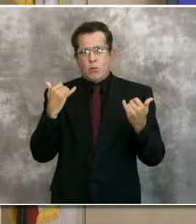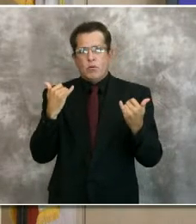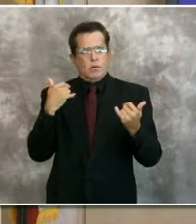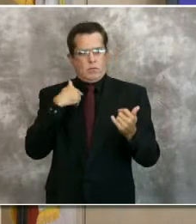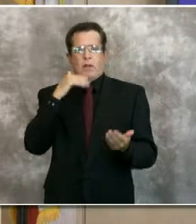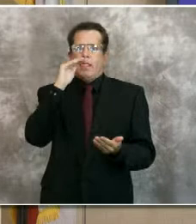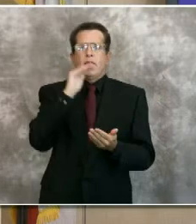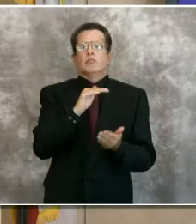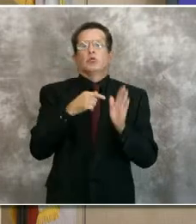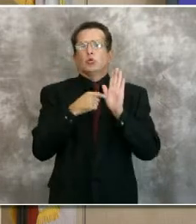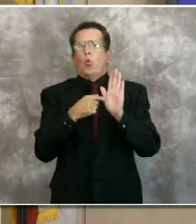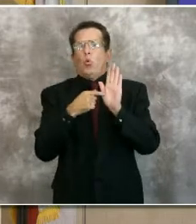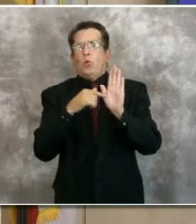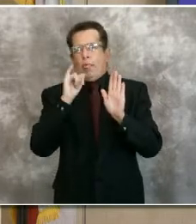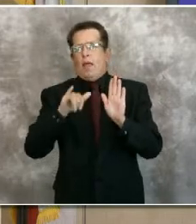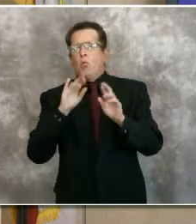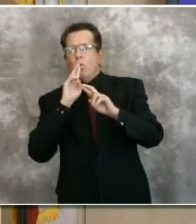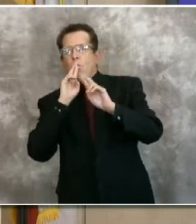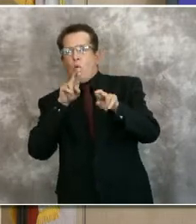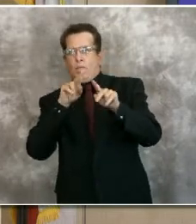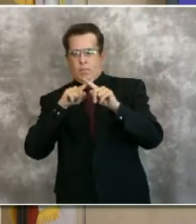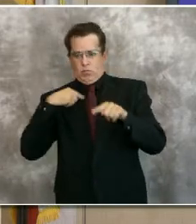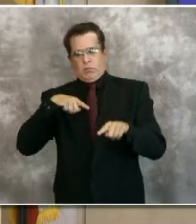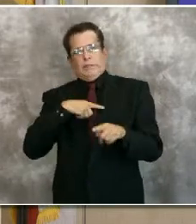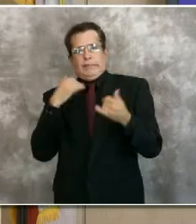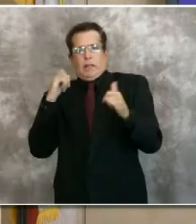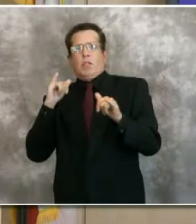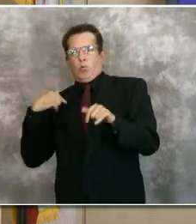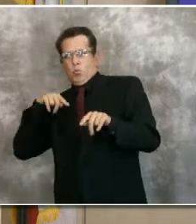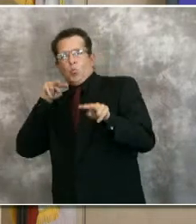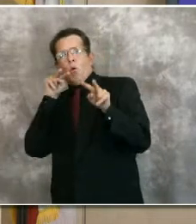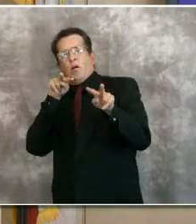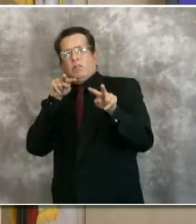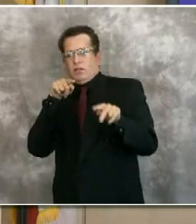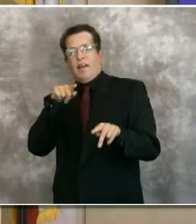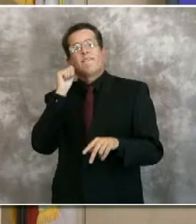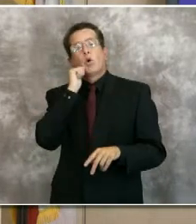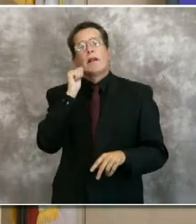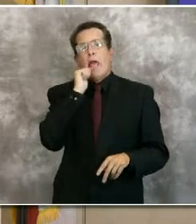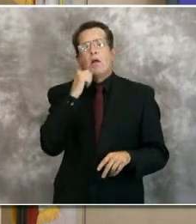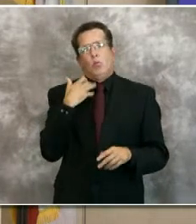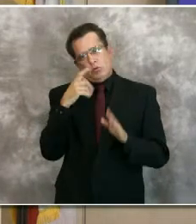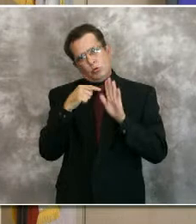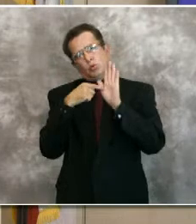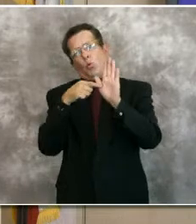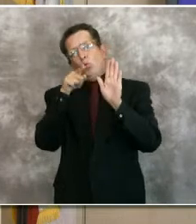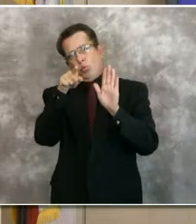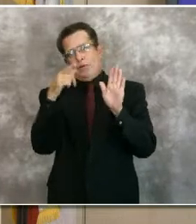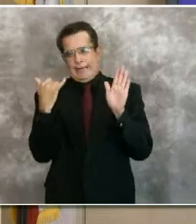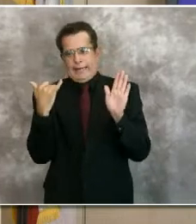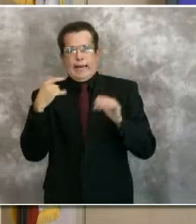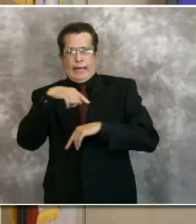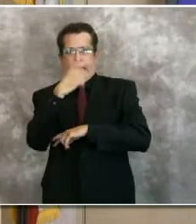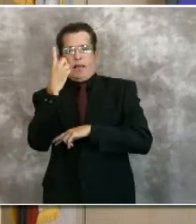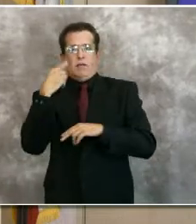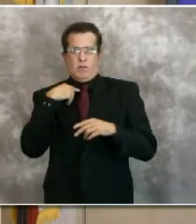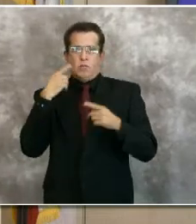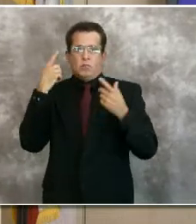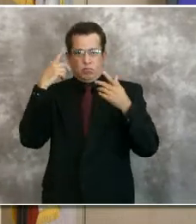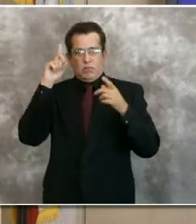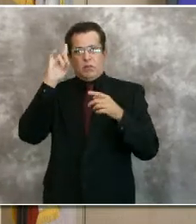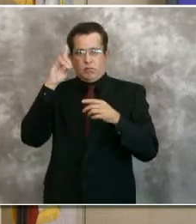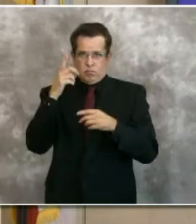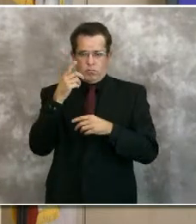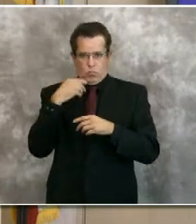daily concern for public reporting, but it's still something the county works on every single day. And I want to share with you that today, we crossed the threshold of